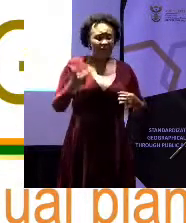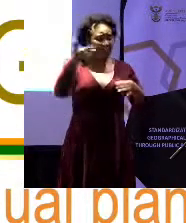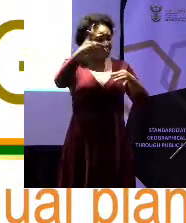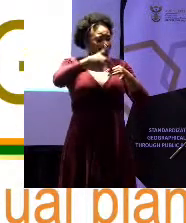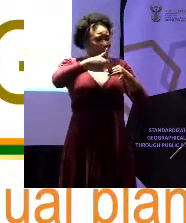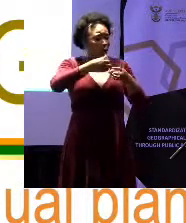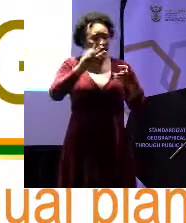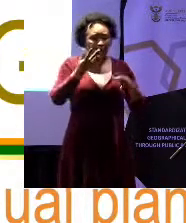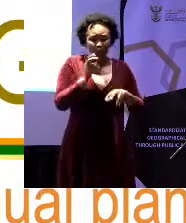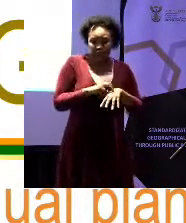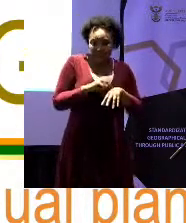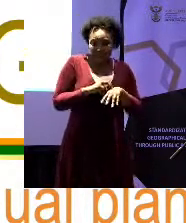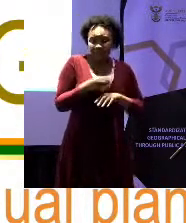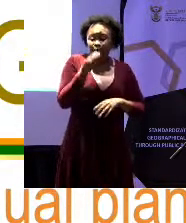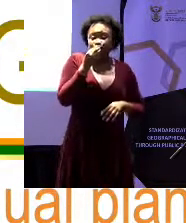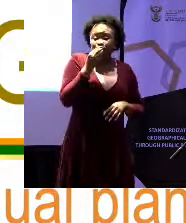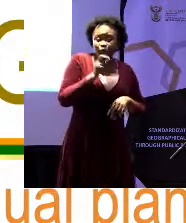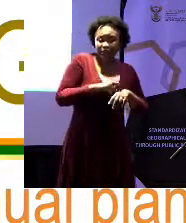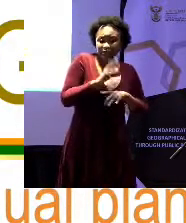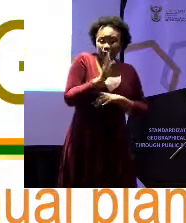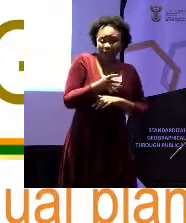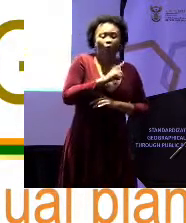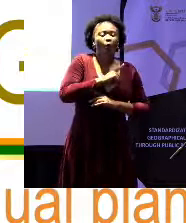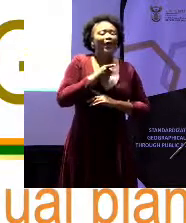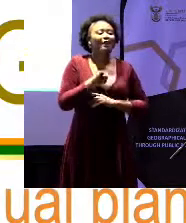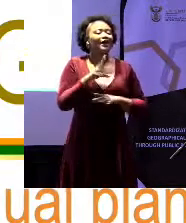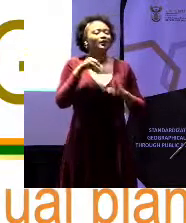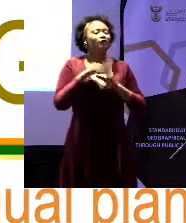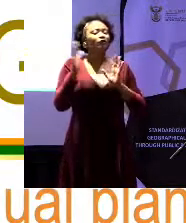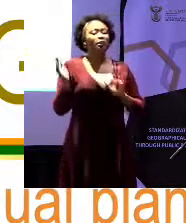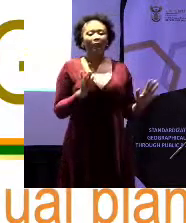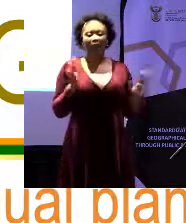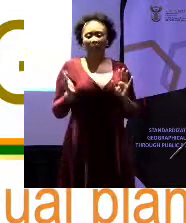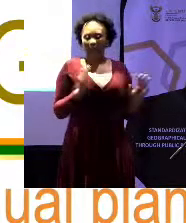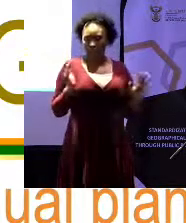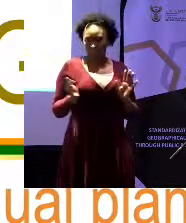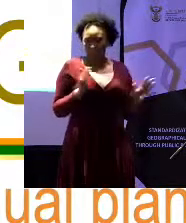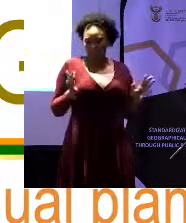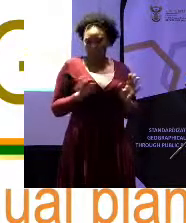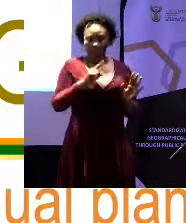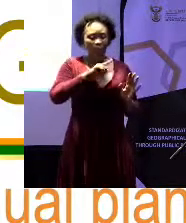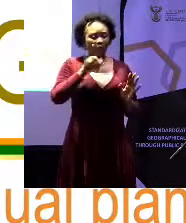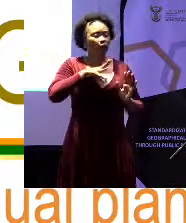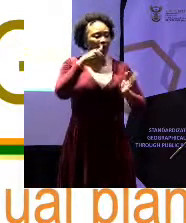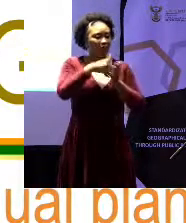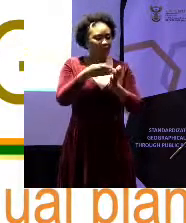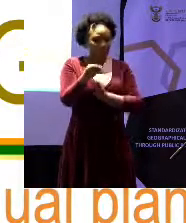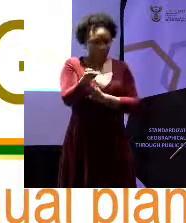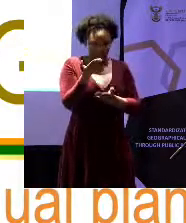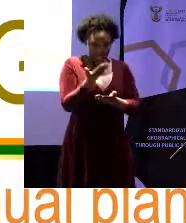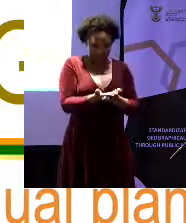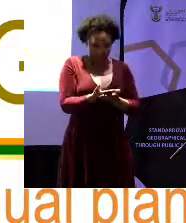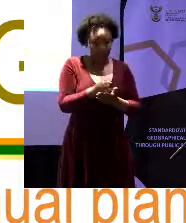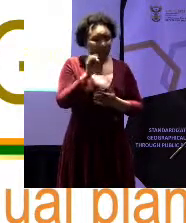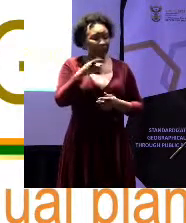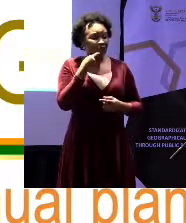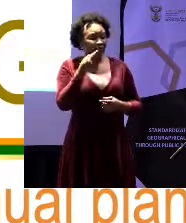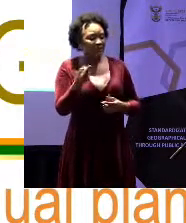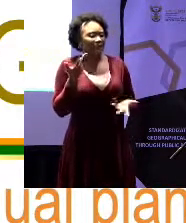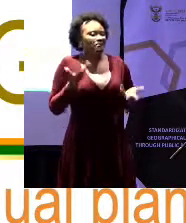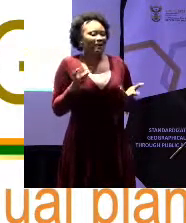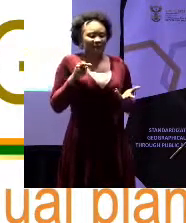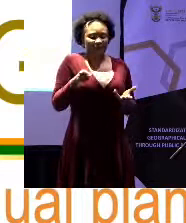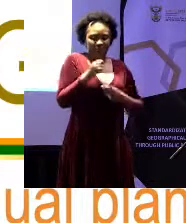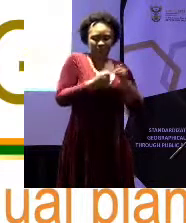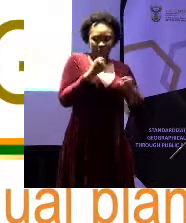road. You need to be prepared and for you to get to Pretoria, basically. So if you say this is year